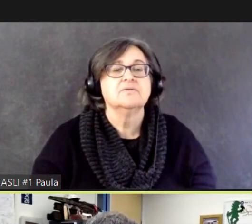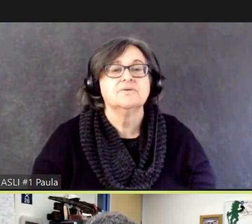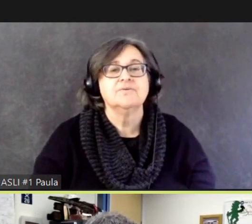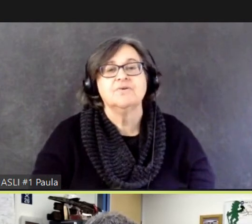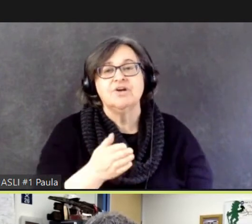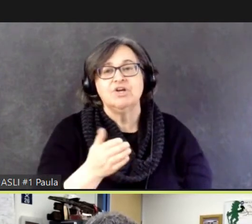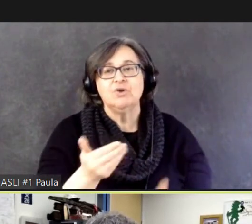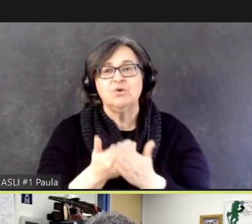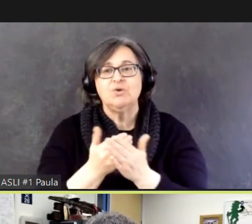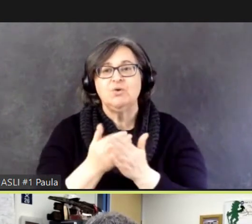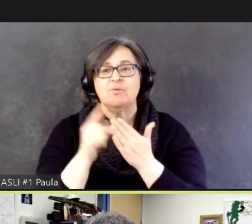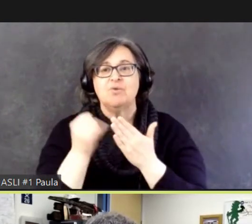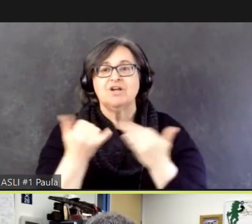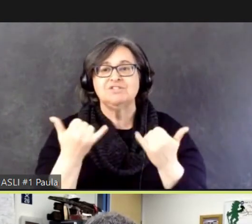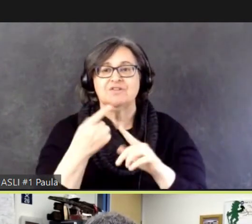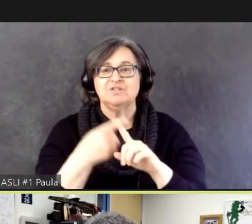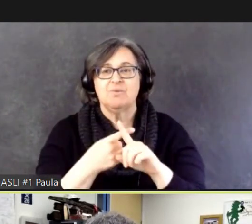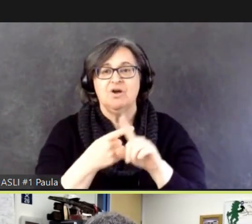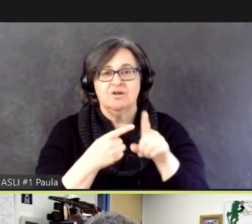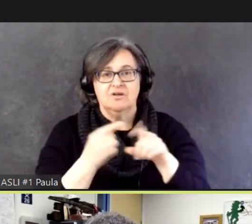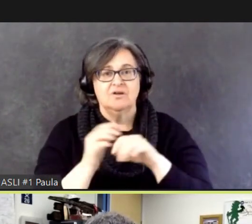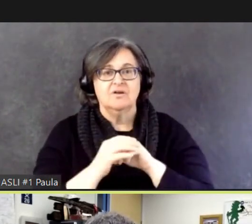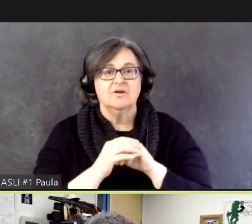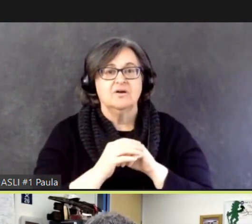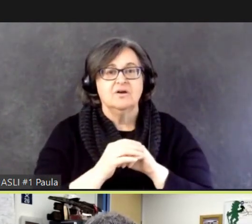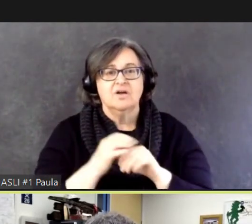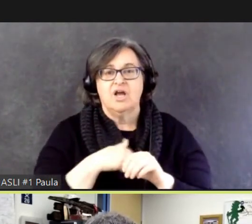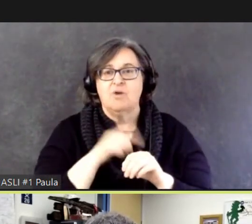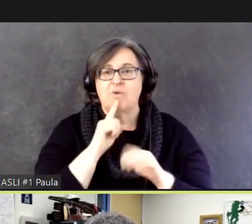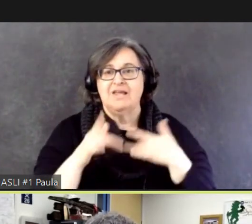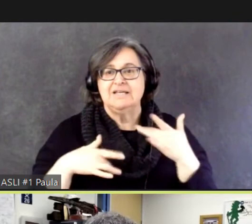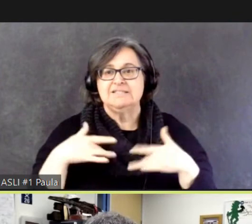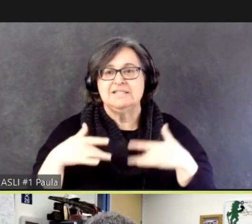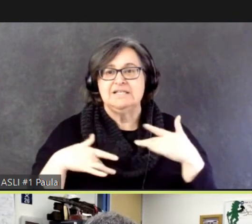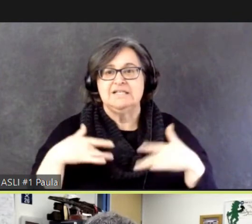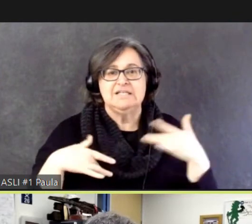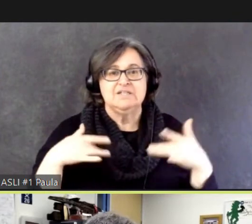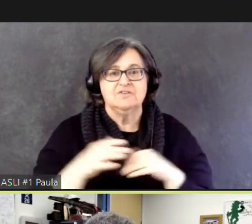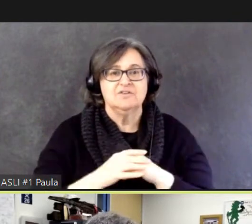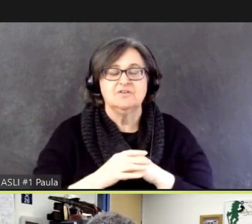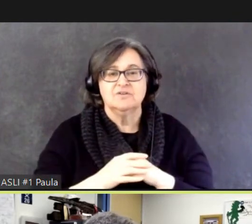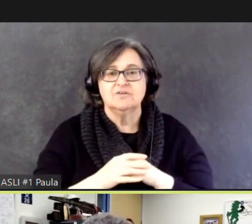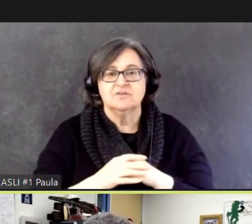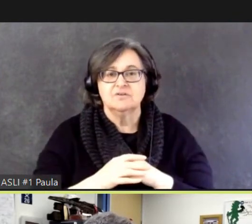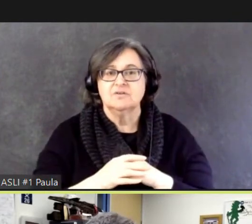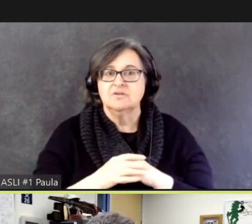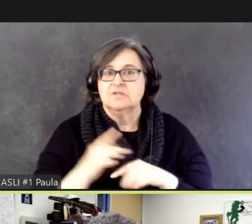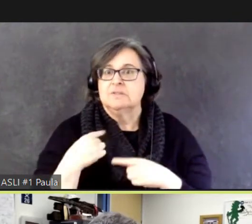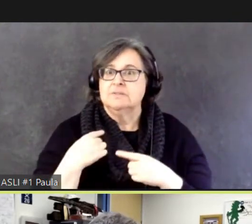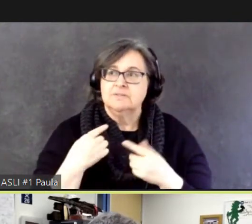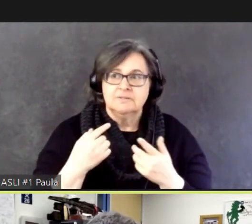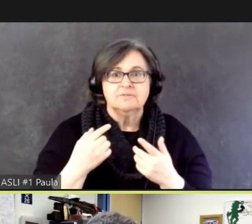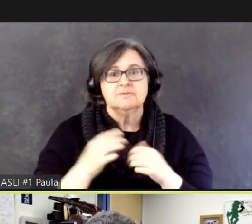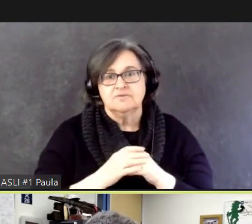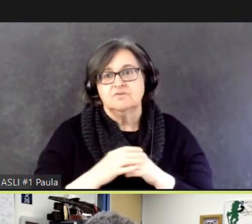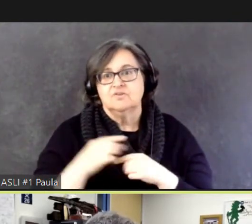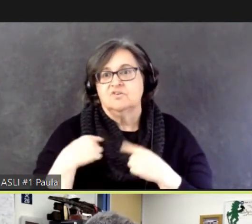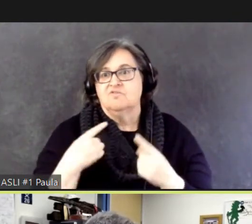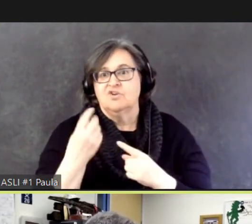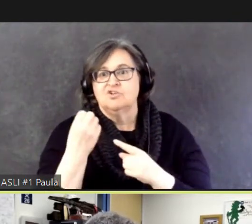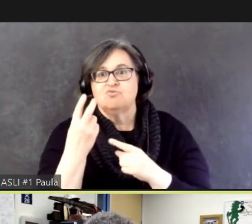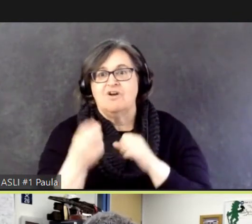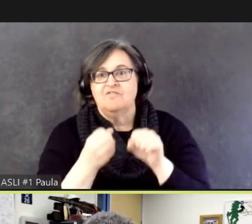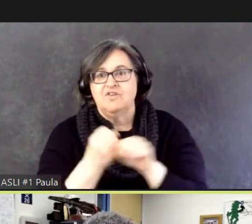So this is a new project this month we're talking about. This is our one that I'm really excited about. This has been on the books for a better part of the last 12